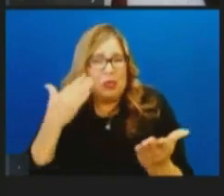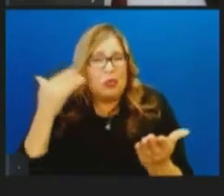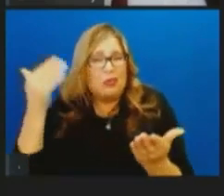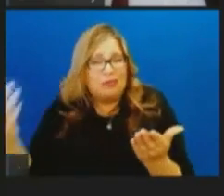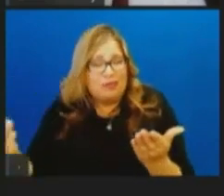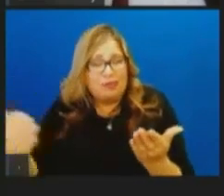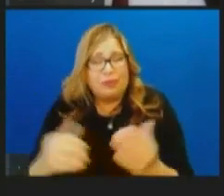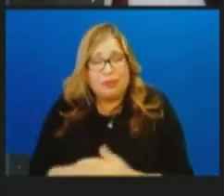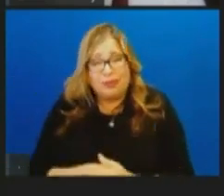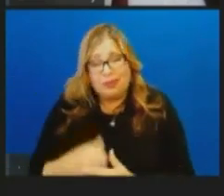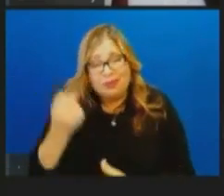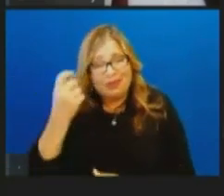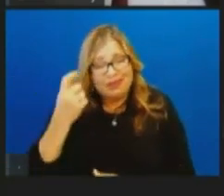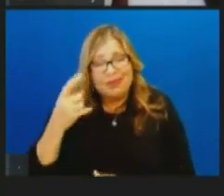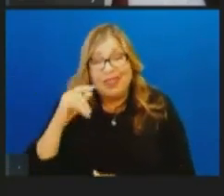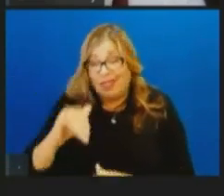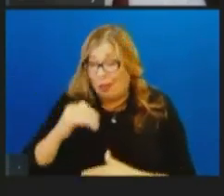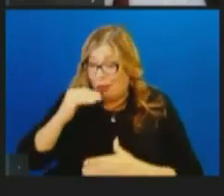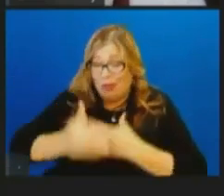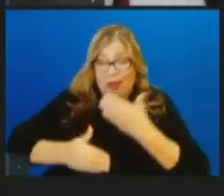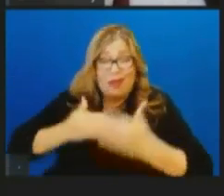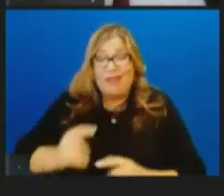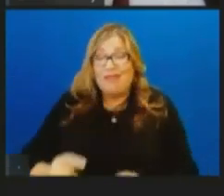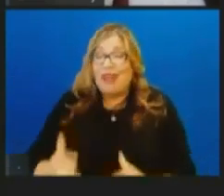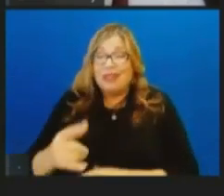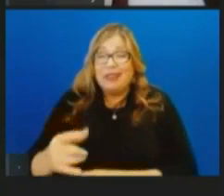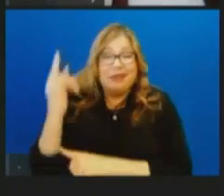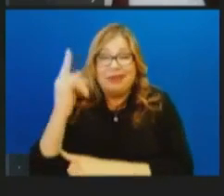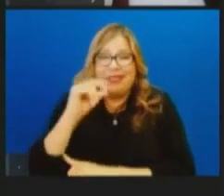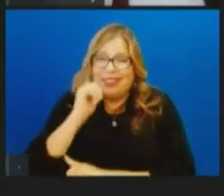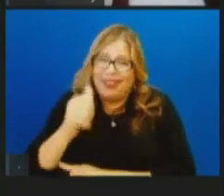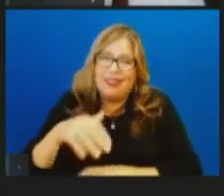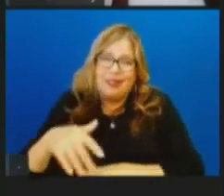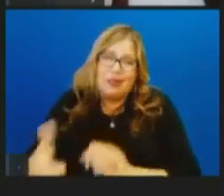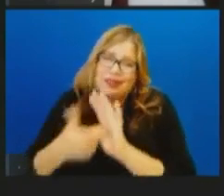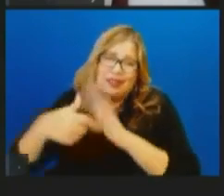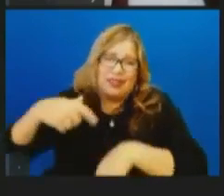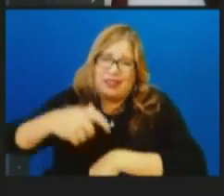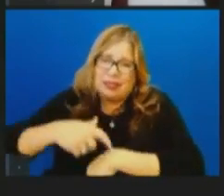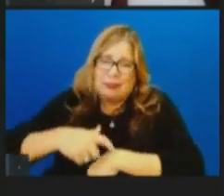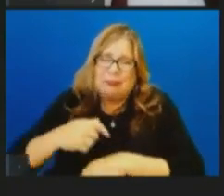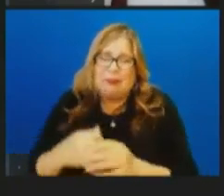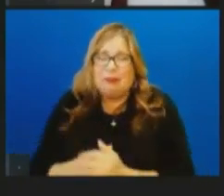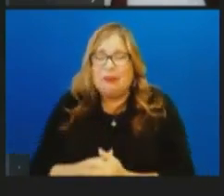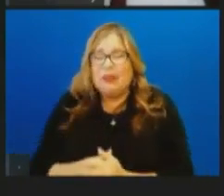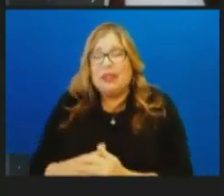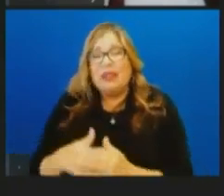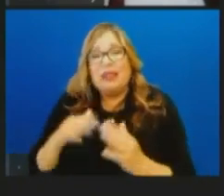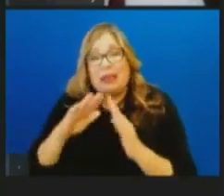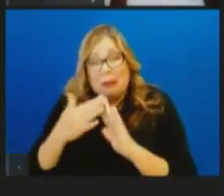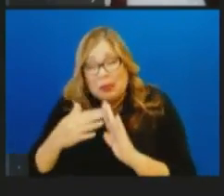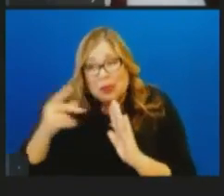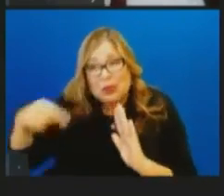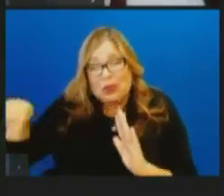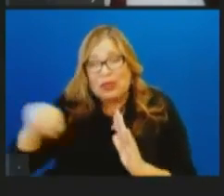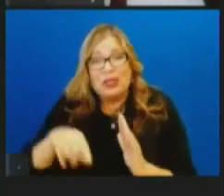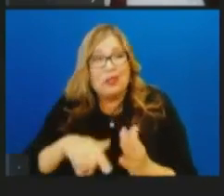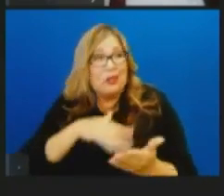time. That not just the school community, but communities at large, families need time